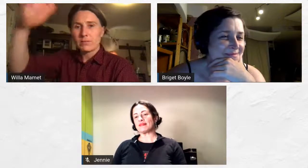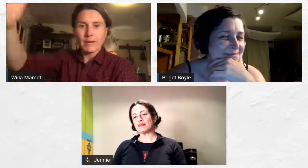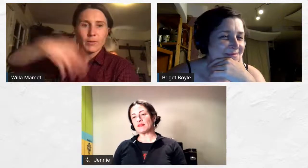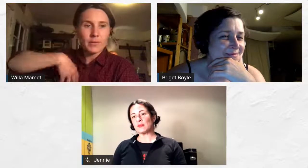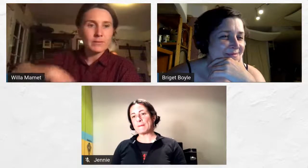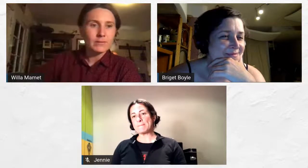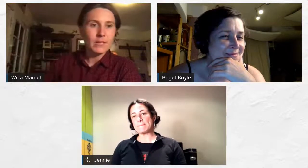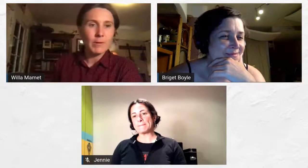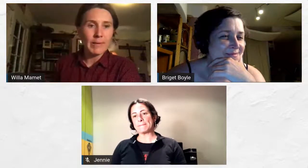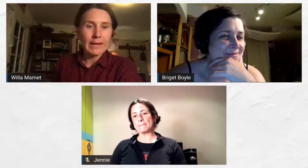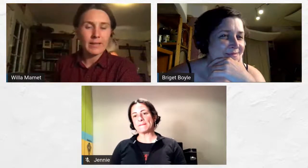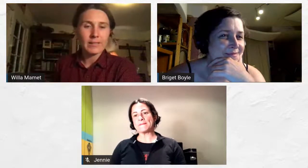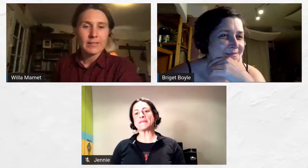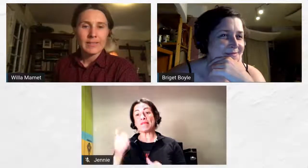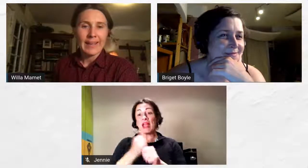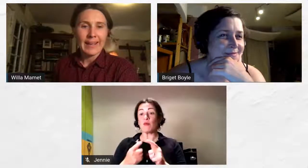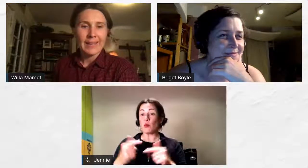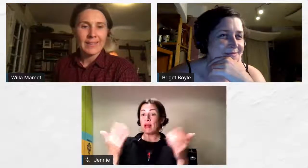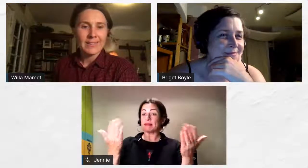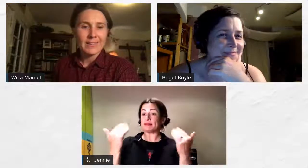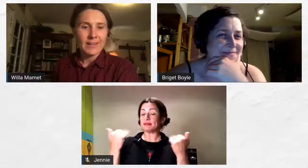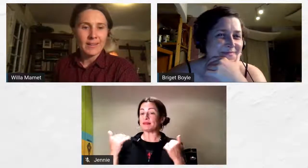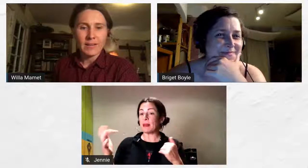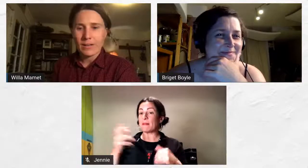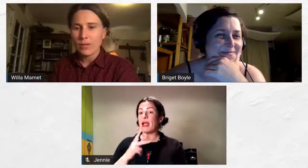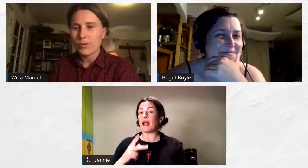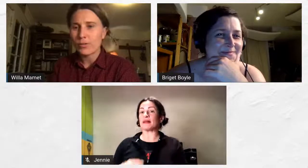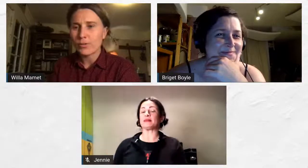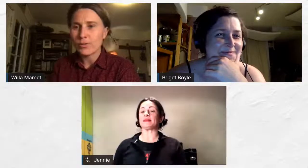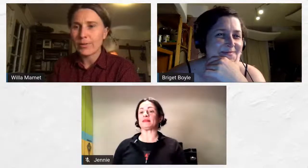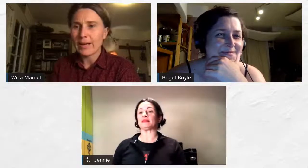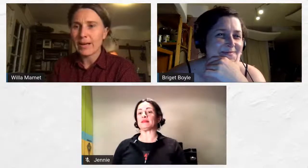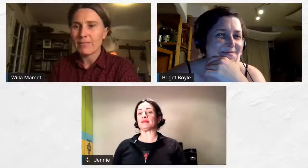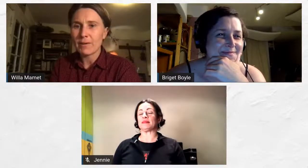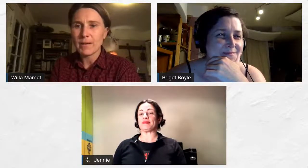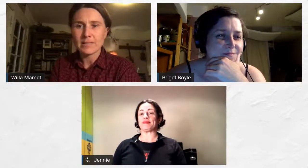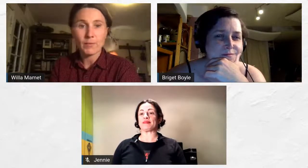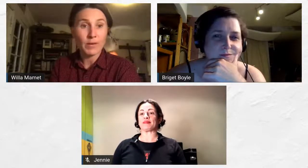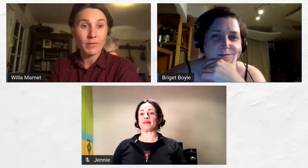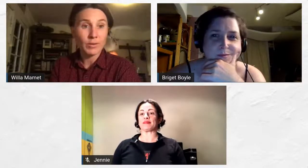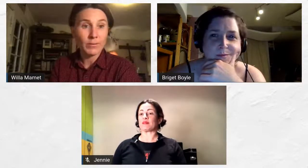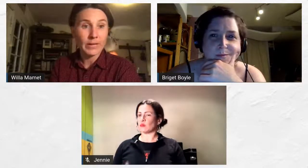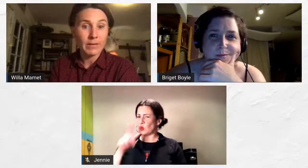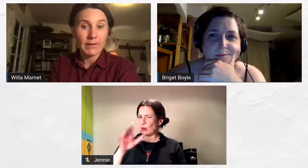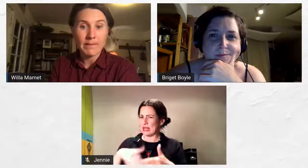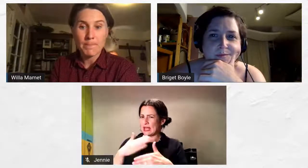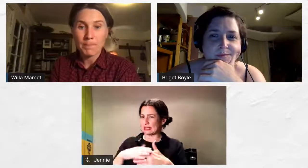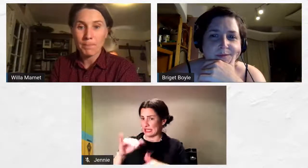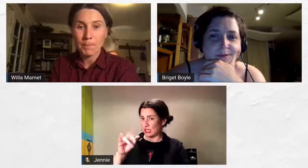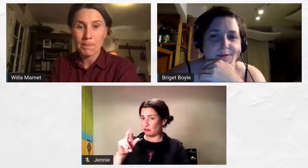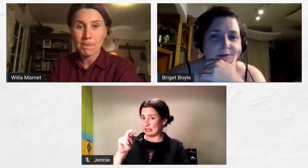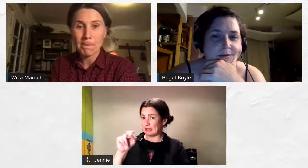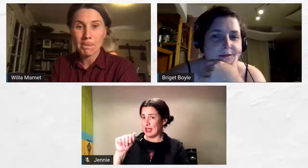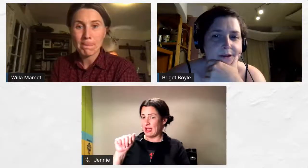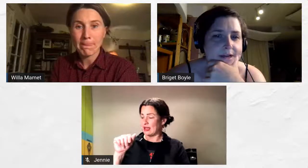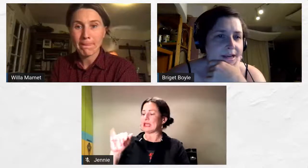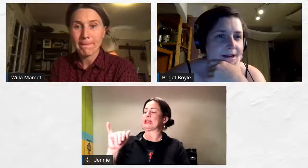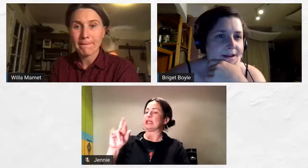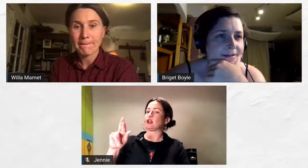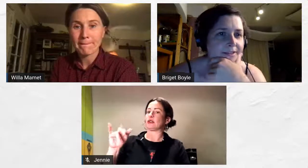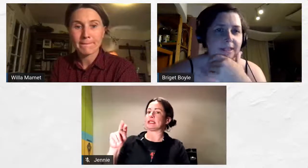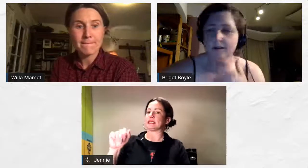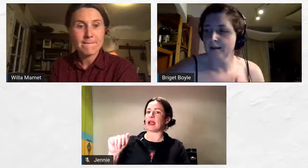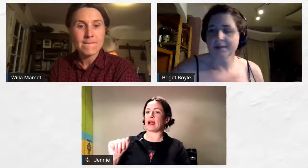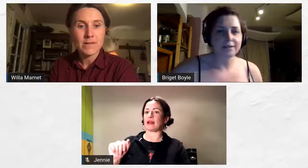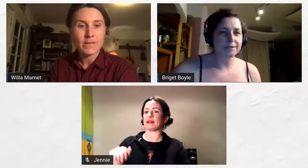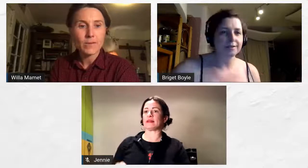So everyone come on back. And who do we have up next then? We have Irina, right? Irina, yeah,